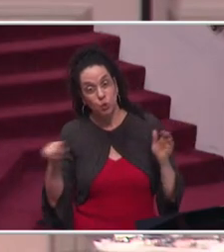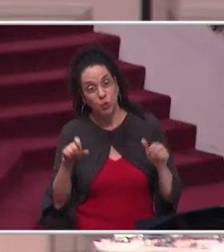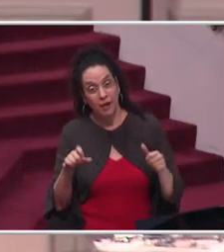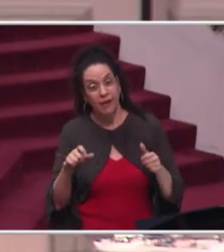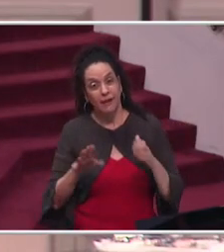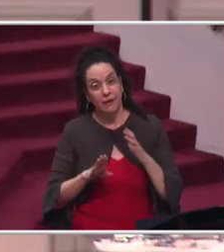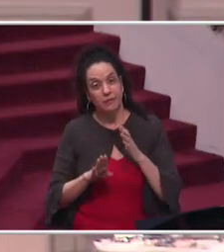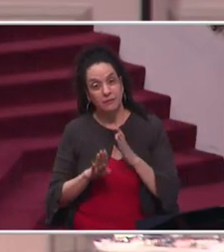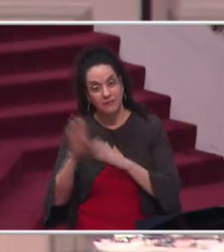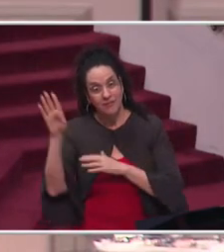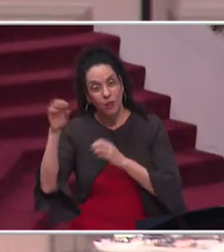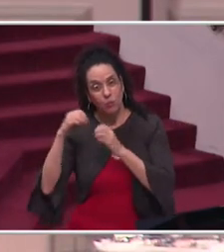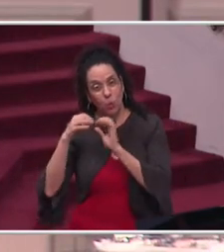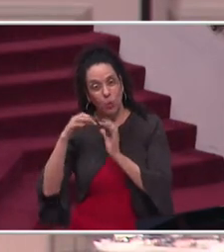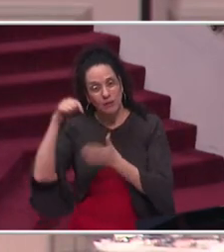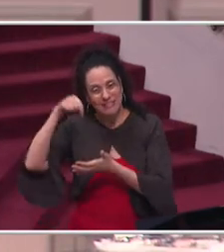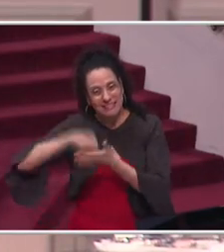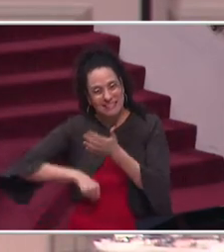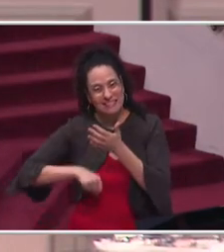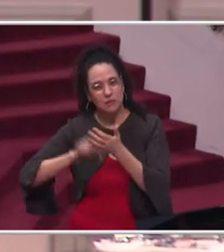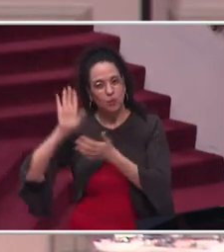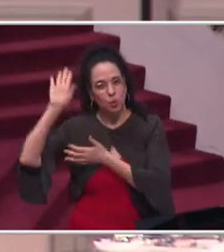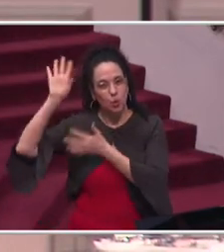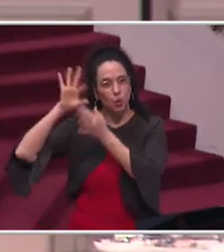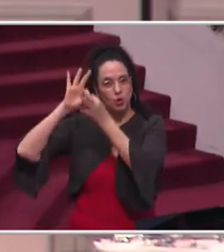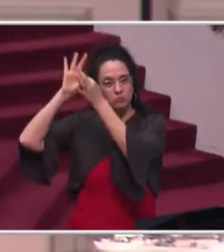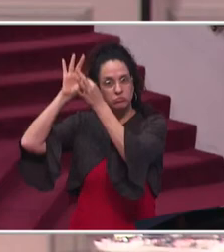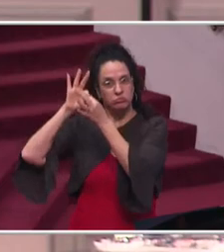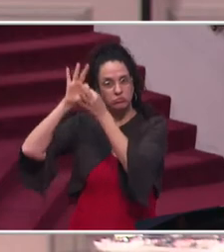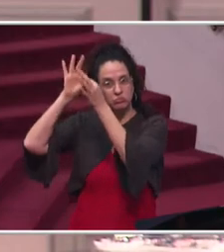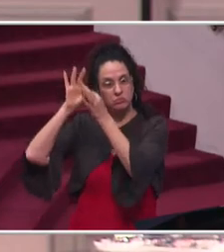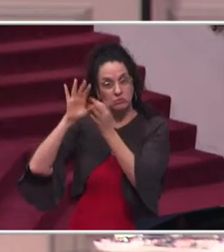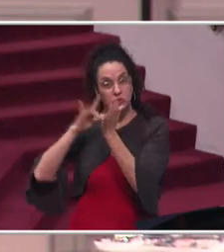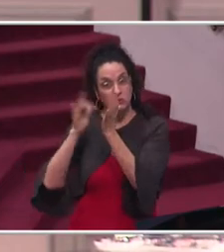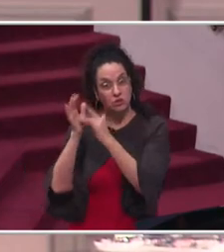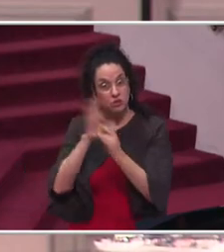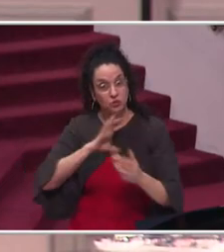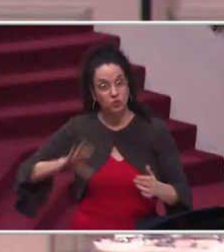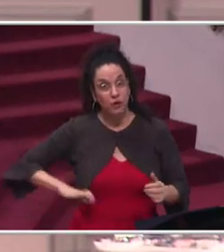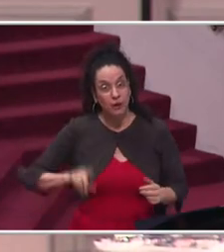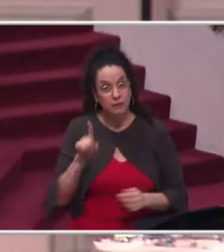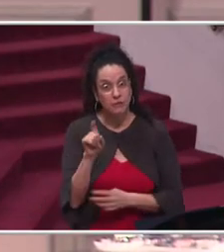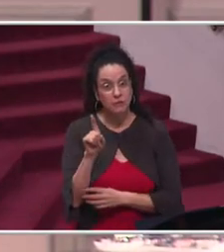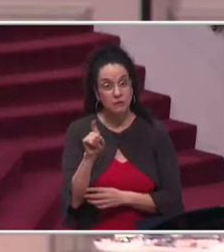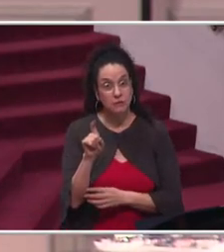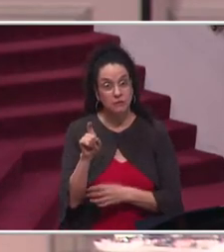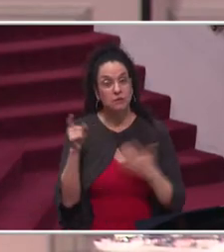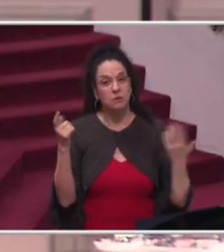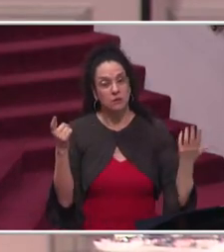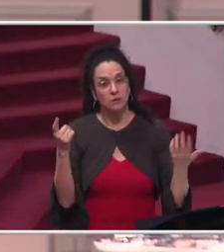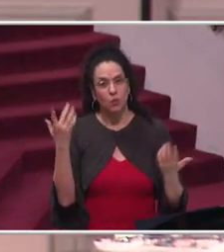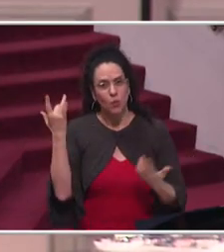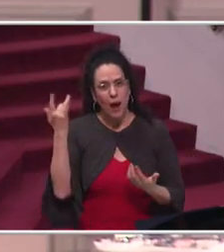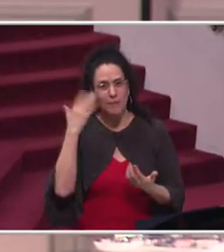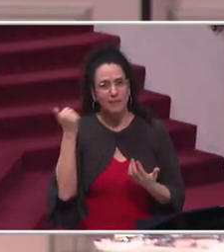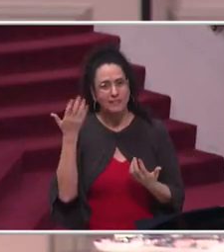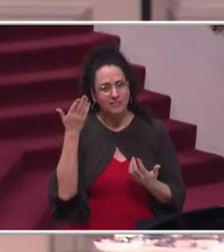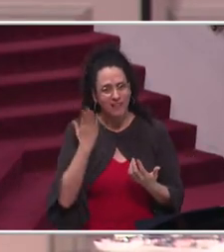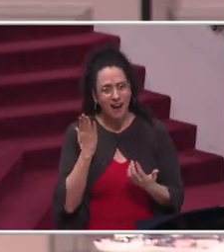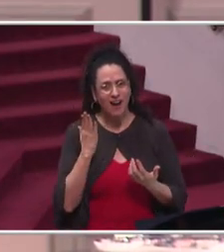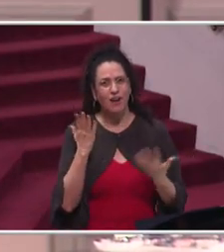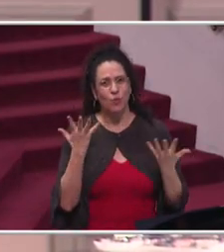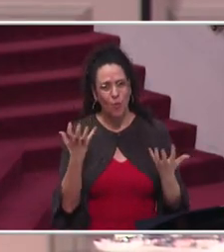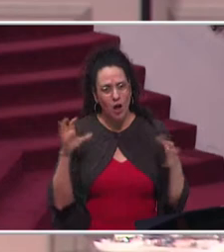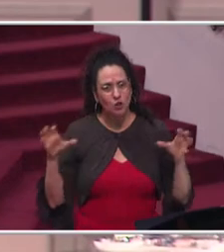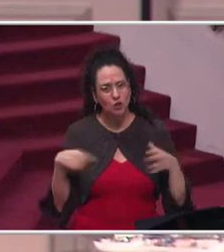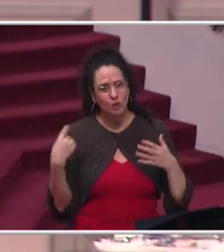in your faith relationship with Christ? Because there are things that God really wants to do in us to, to grow